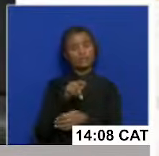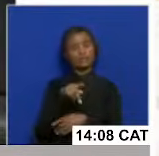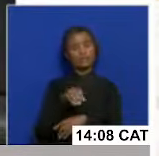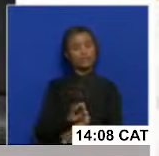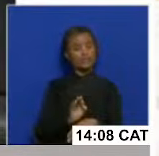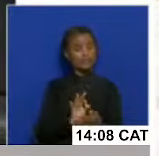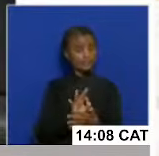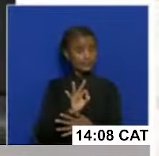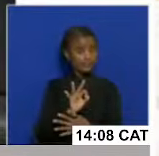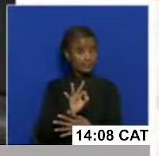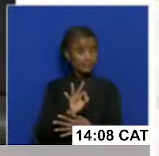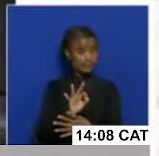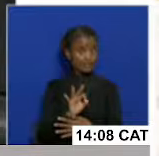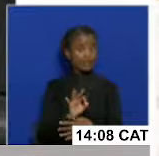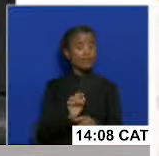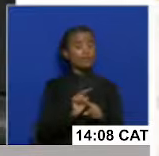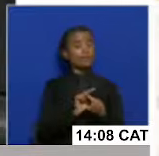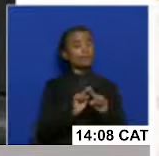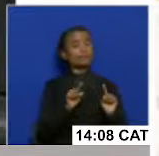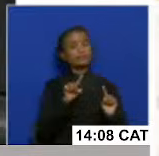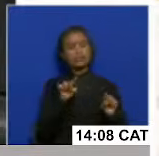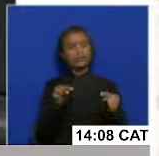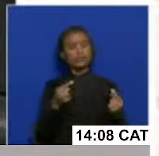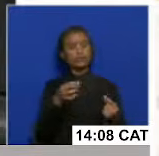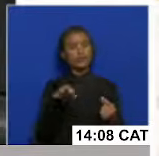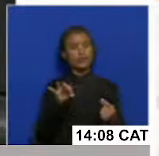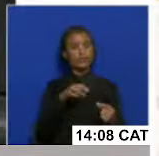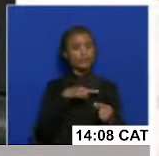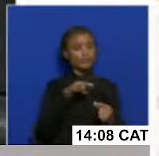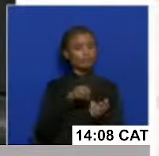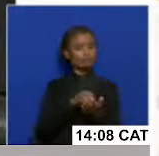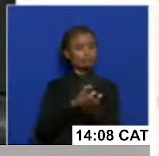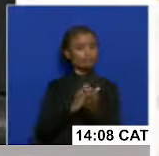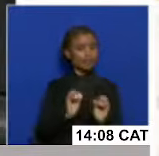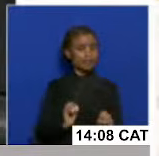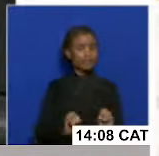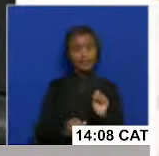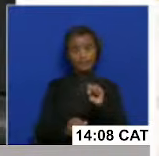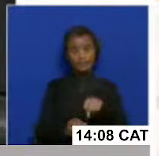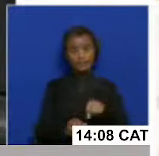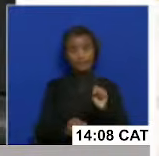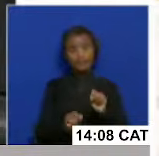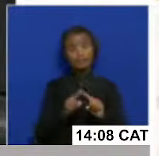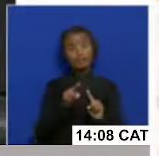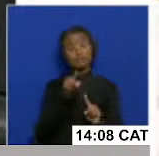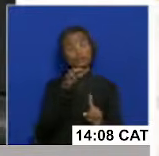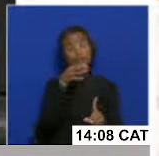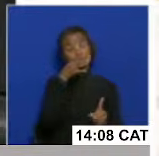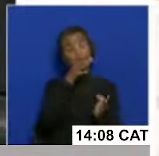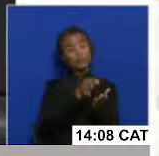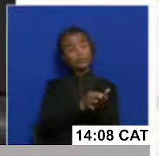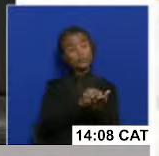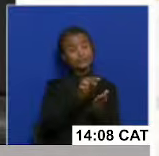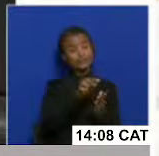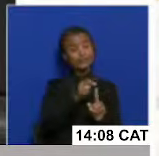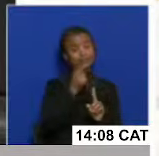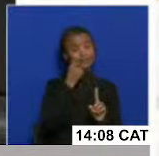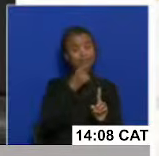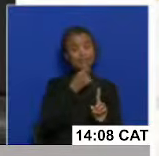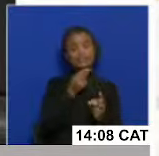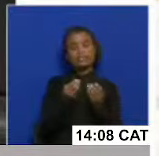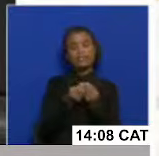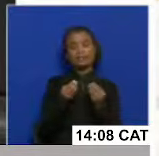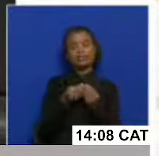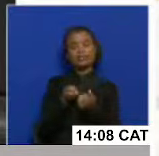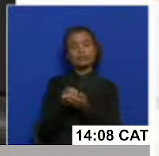Yes. And so you were proposing that Officer Stolz say that something was booked at SAP 13, knowing that it wasn't.